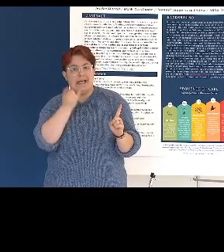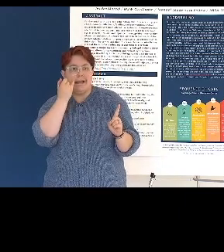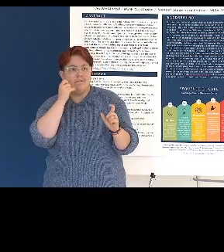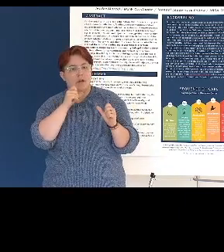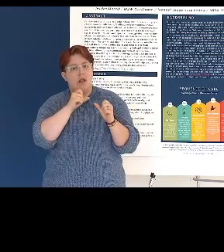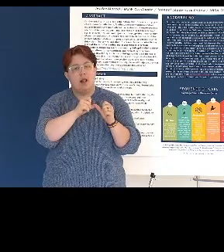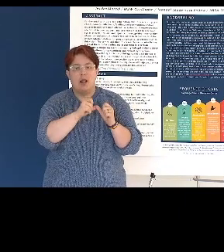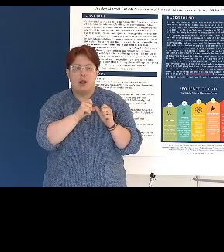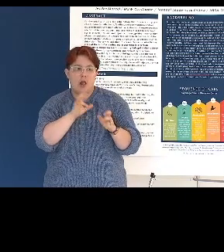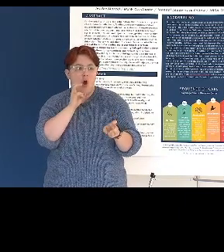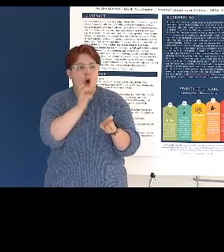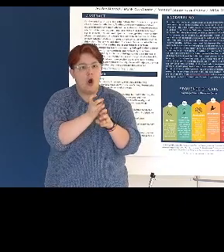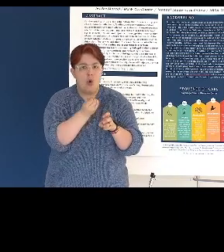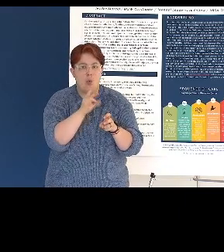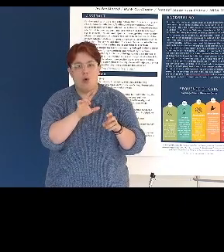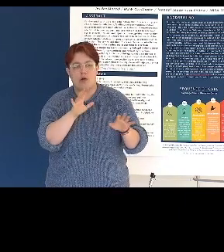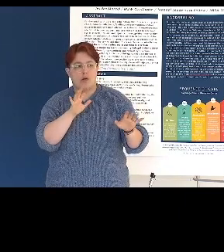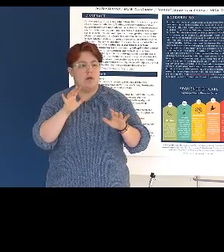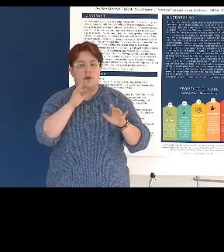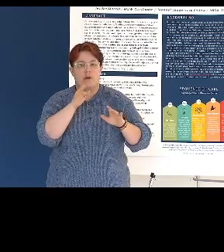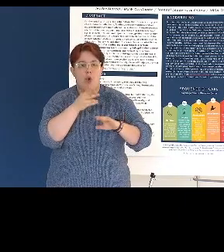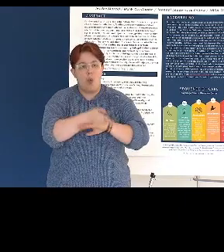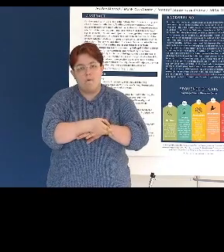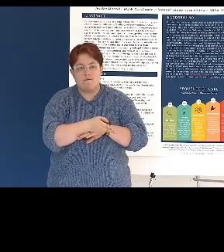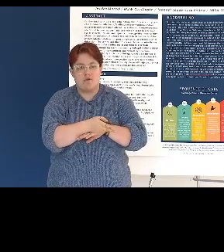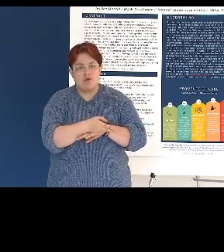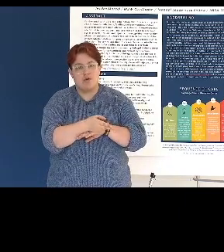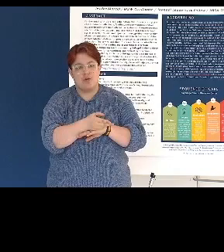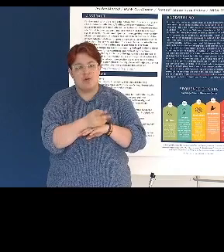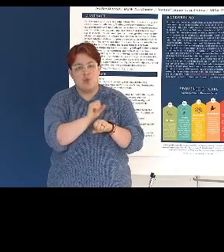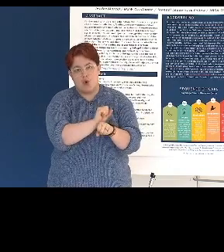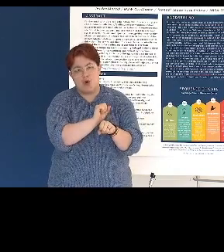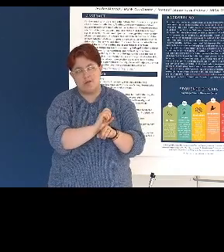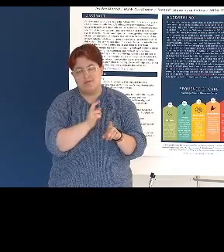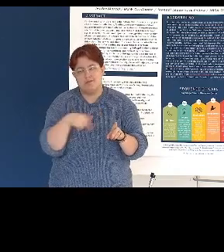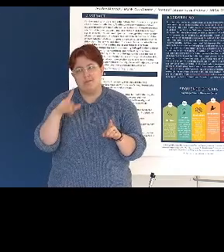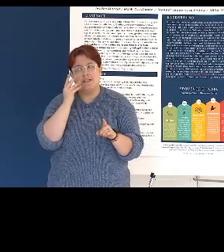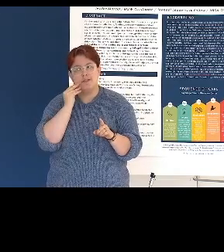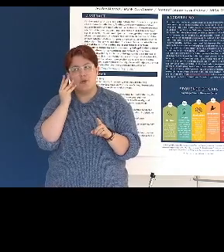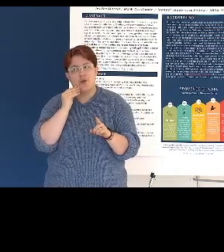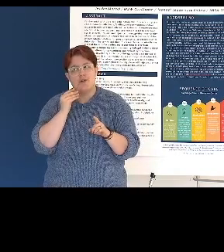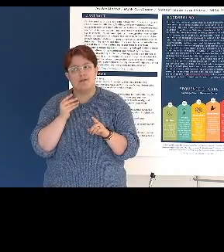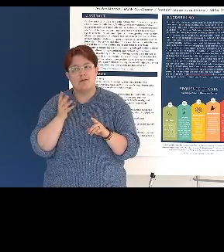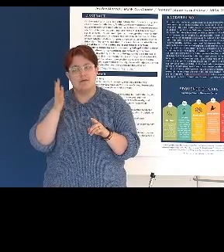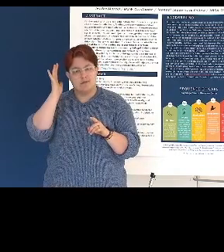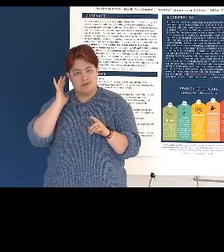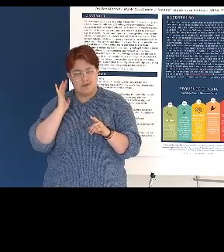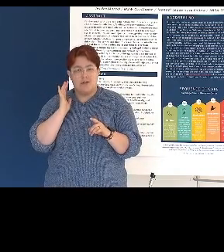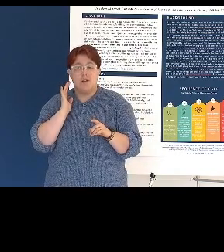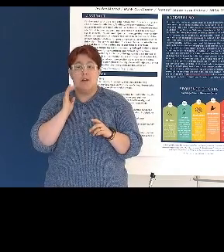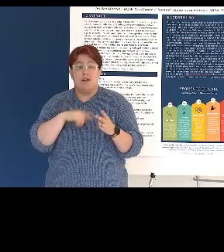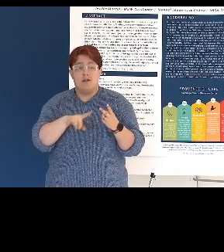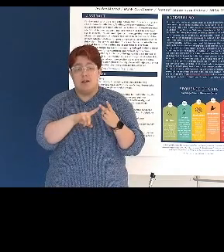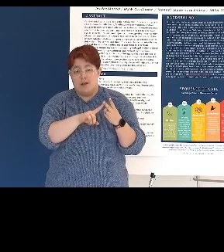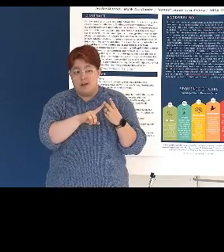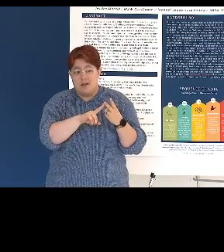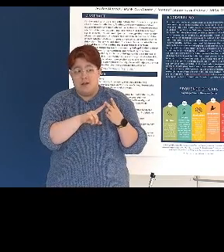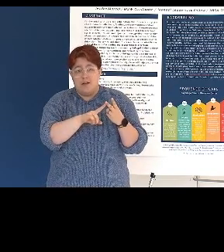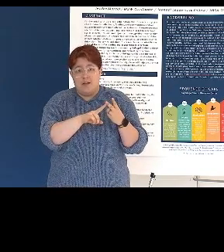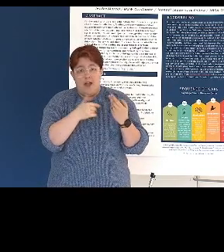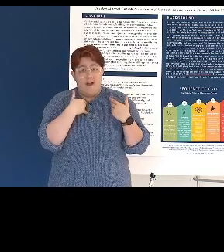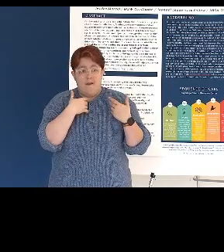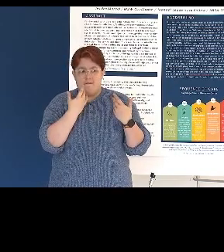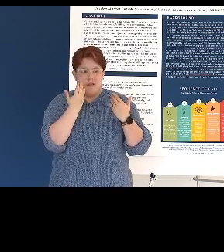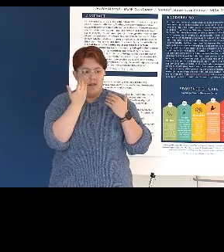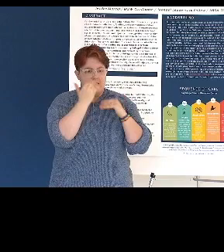hard or overexert themselves. I'm sure some of us have experienced that before. Some consumers also have limited experience and